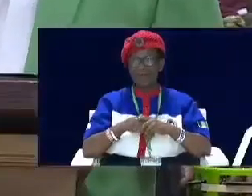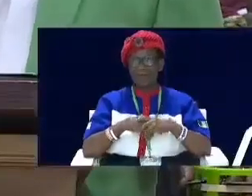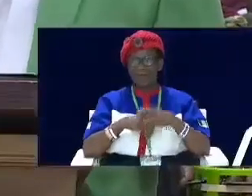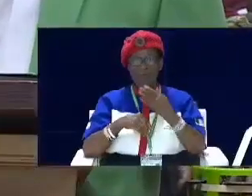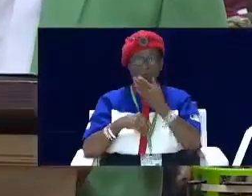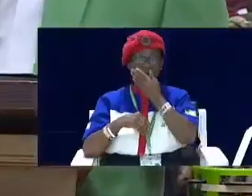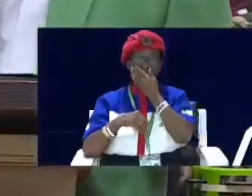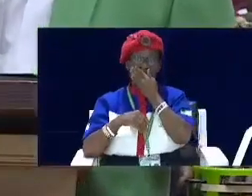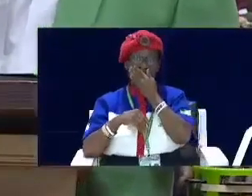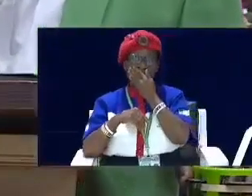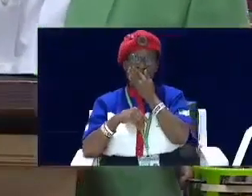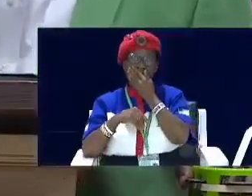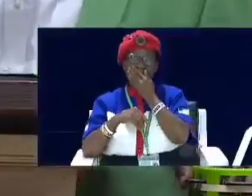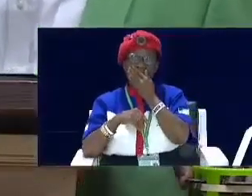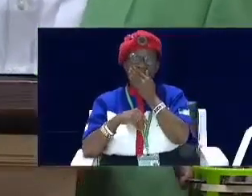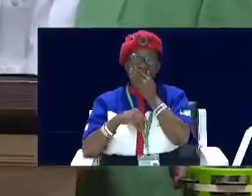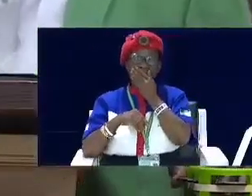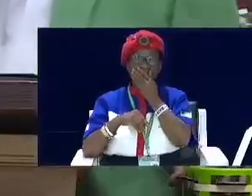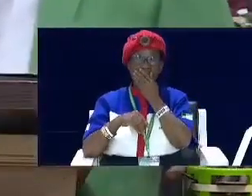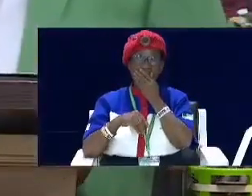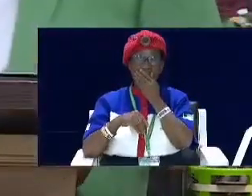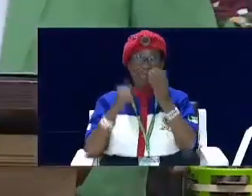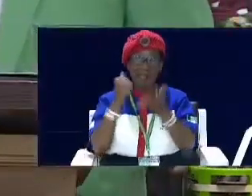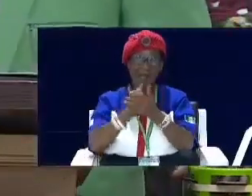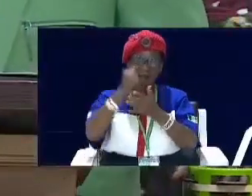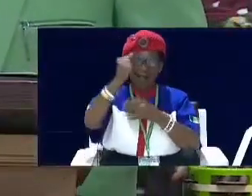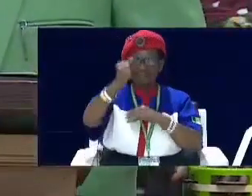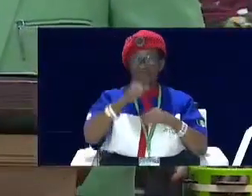re patapata l'Olorun ti mu kuro nsinsin yi.